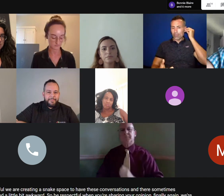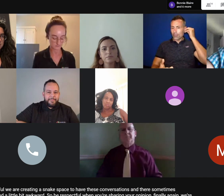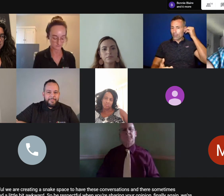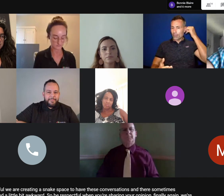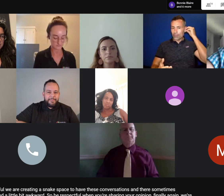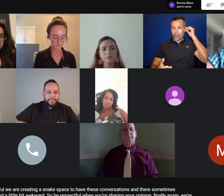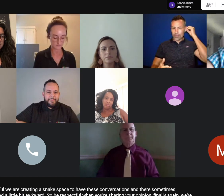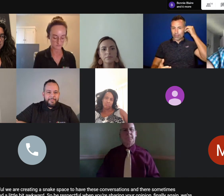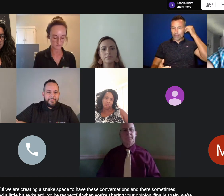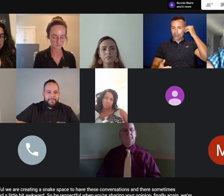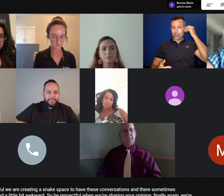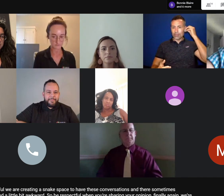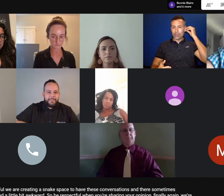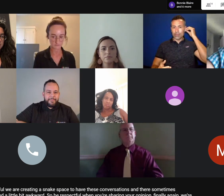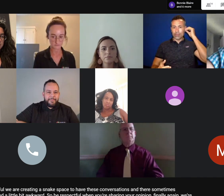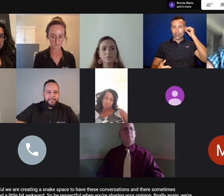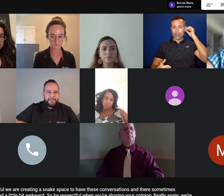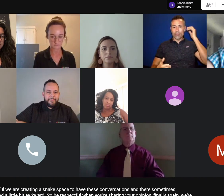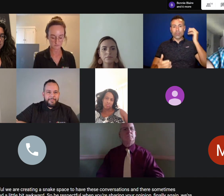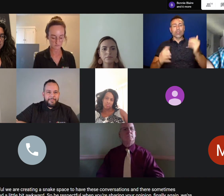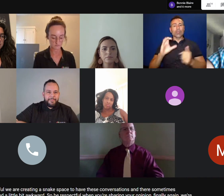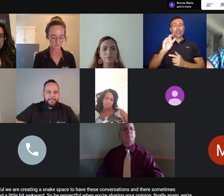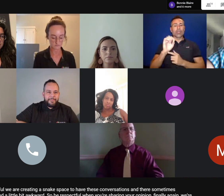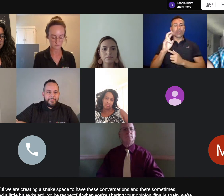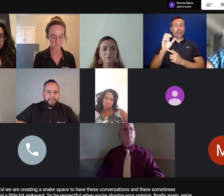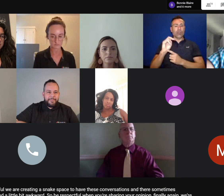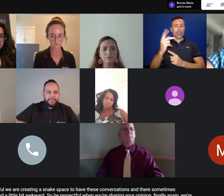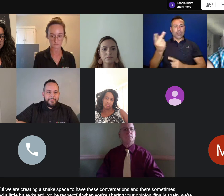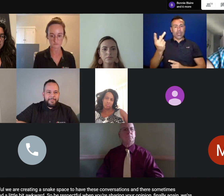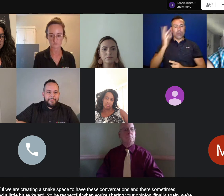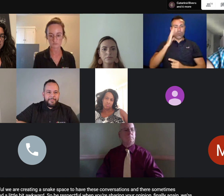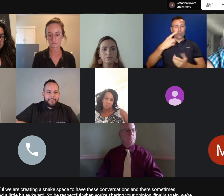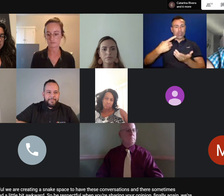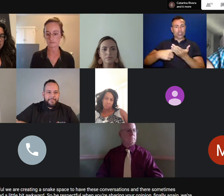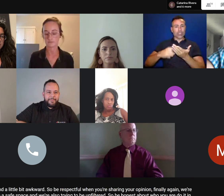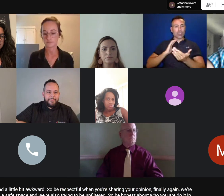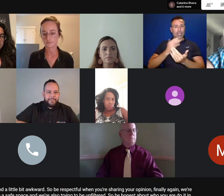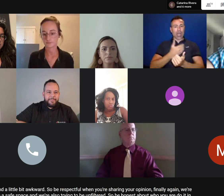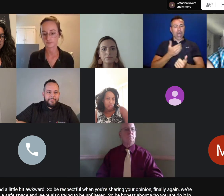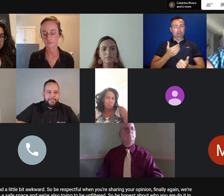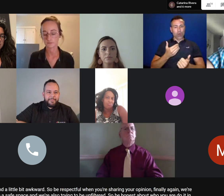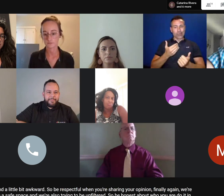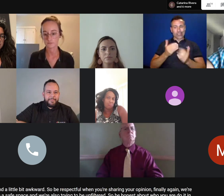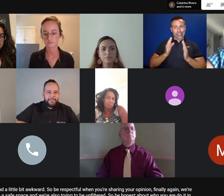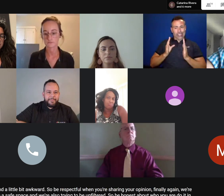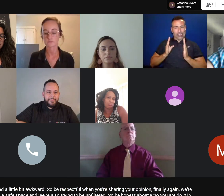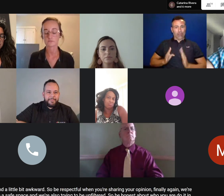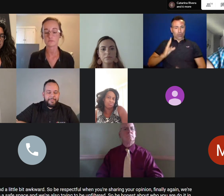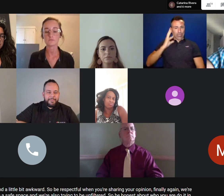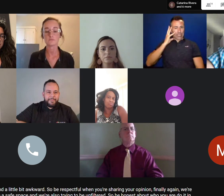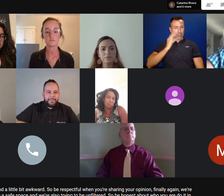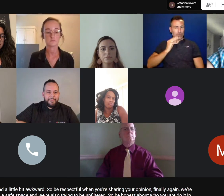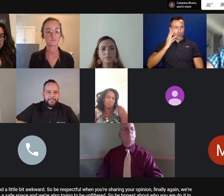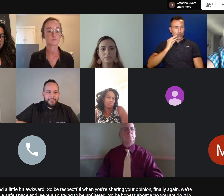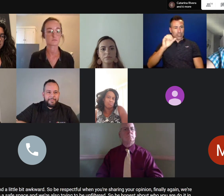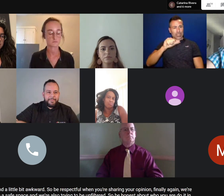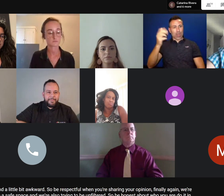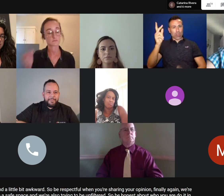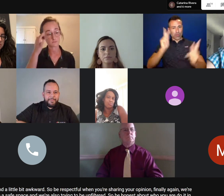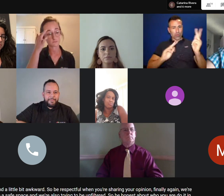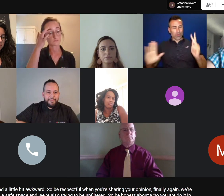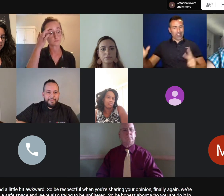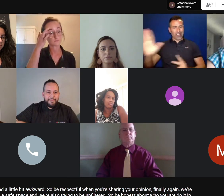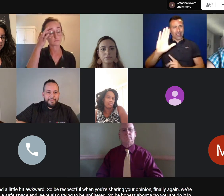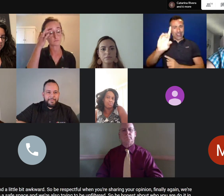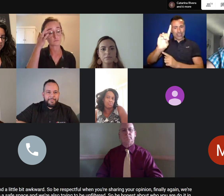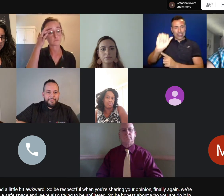going to be talking about our individual experiences as people with hearing disabilities. That is, people that are oral and people